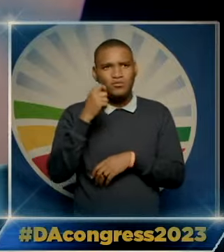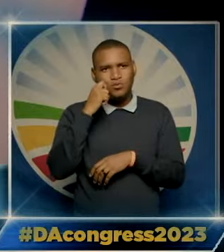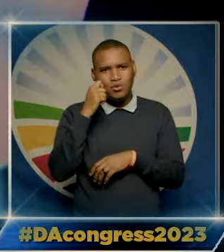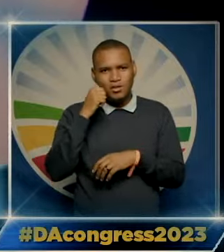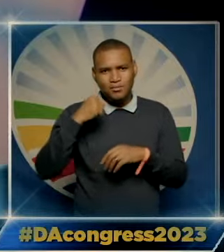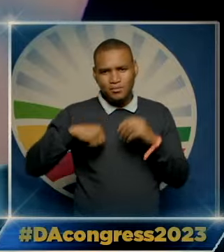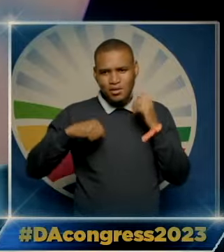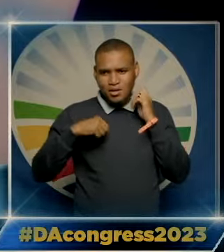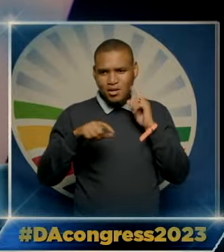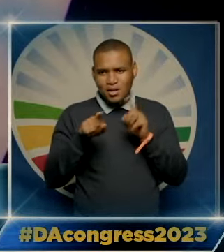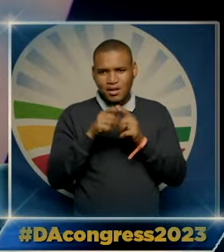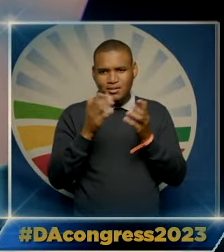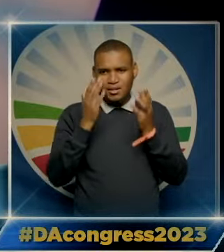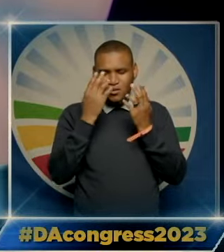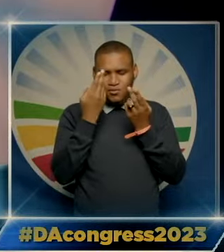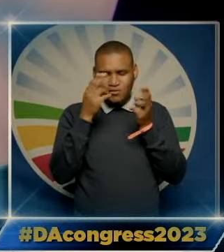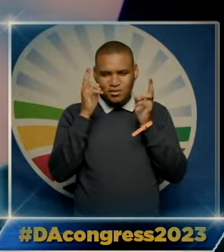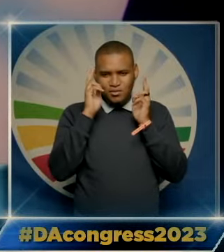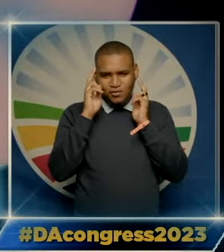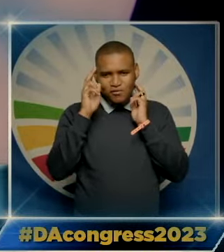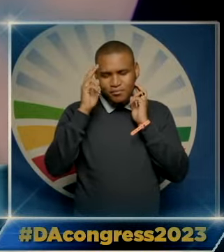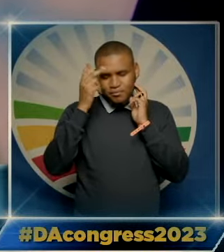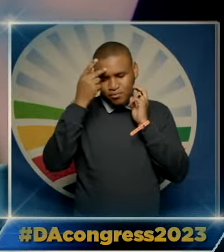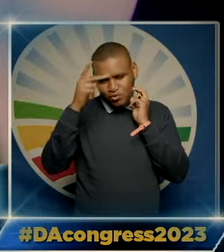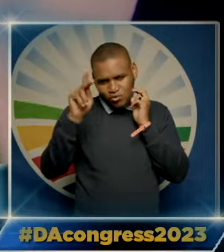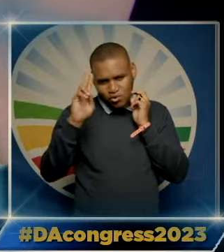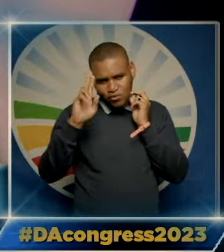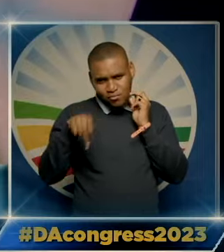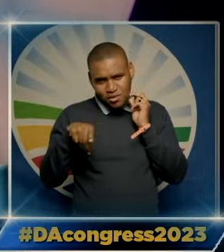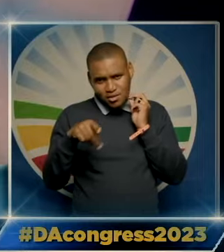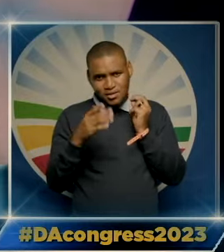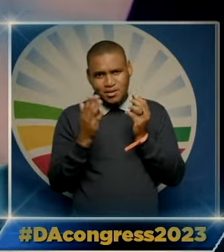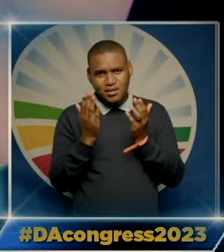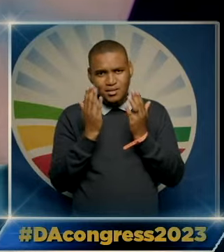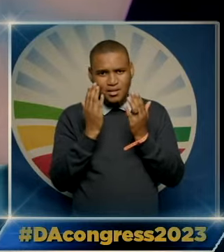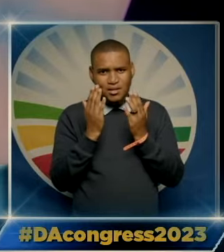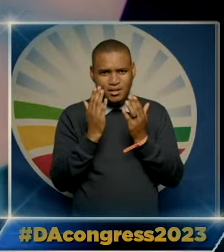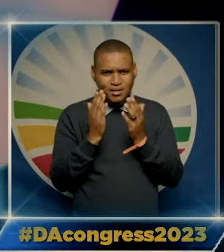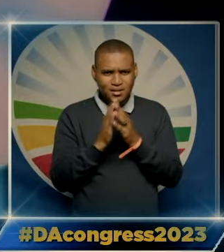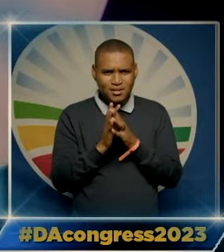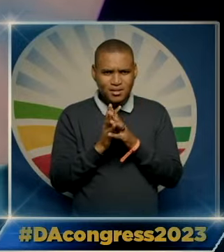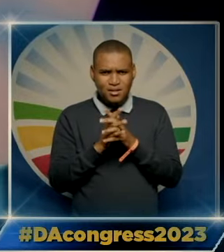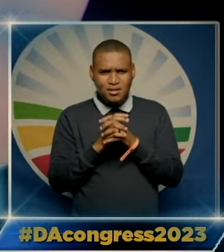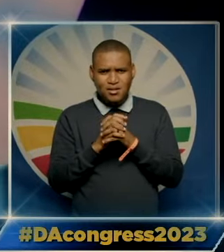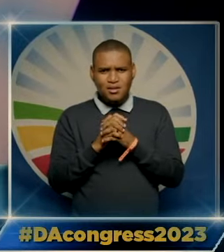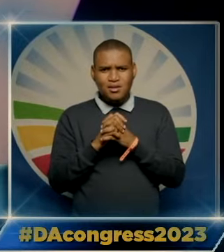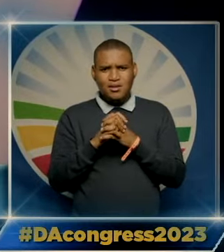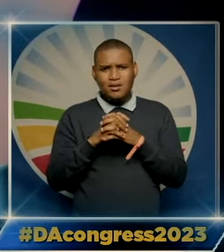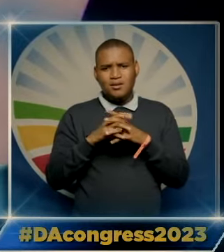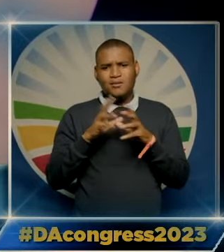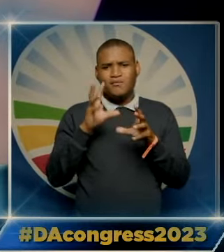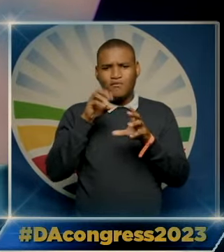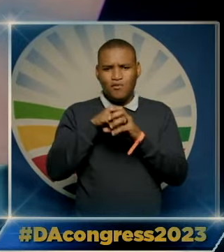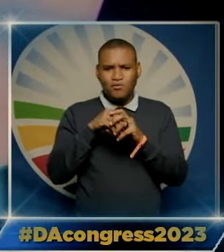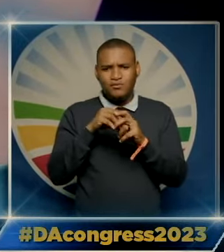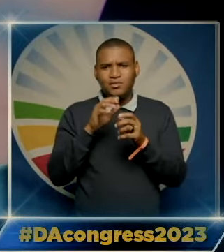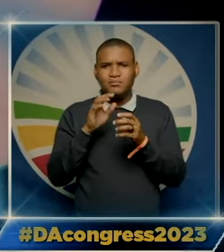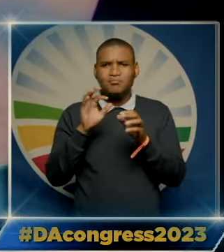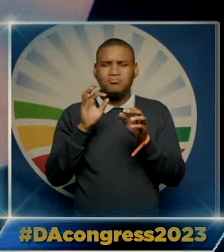I studied at the University of Pretoria. I started the DA Students Organization there, became involved in